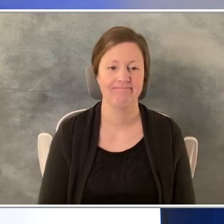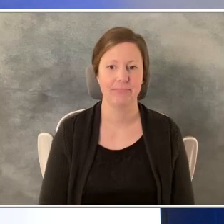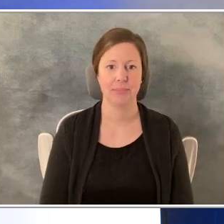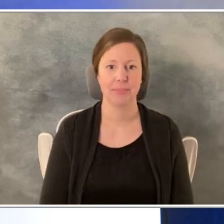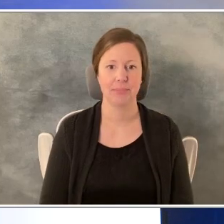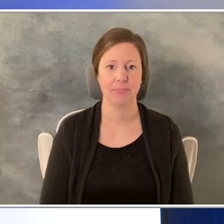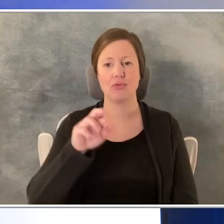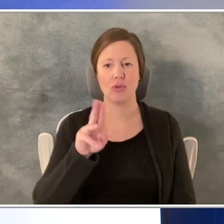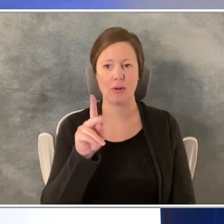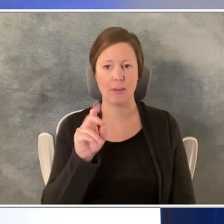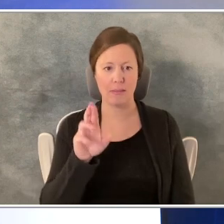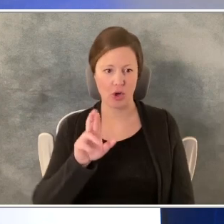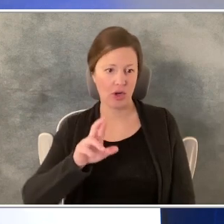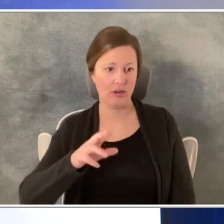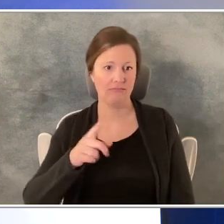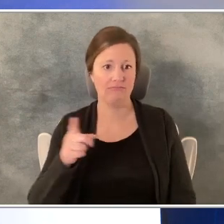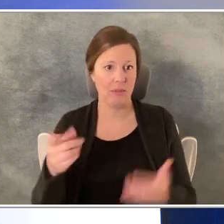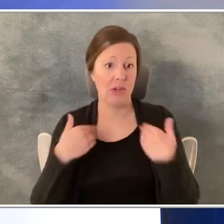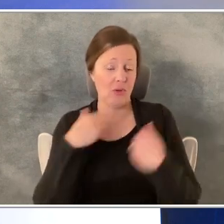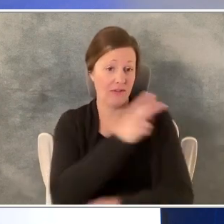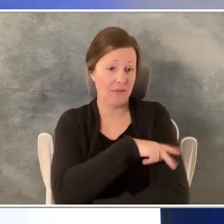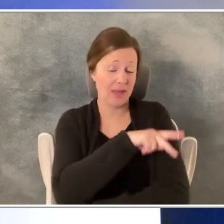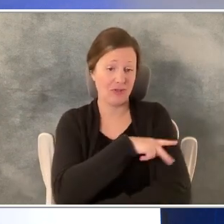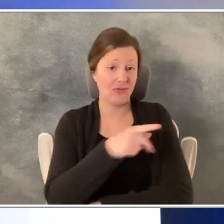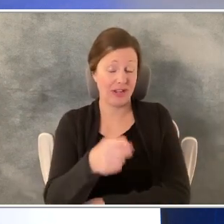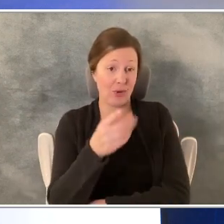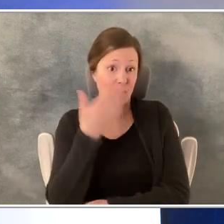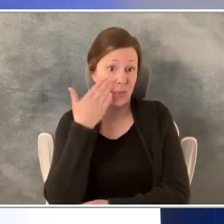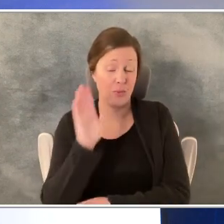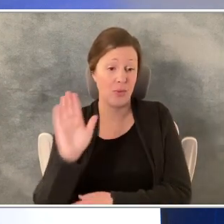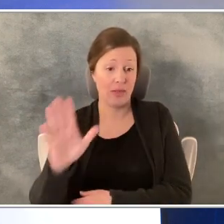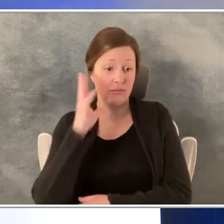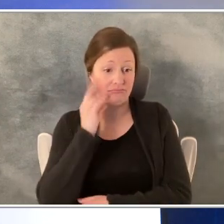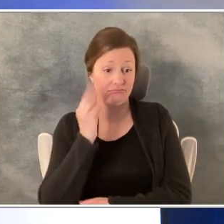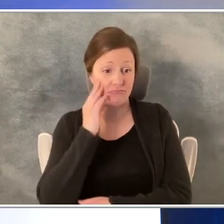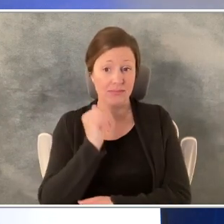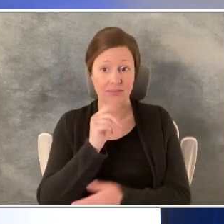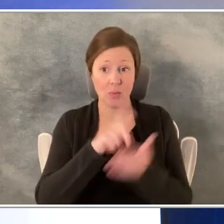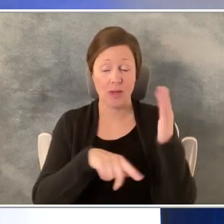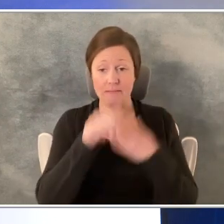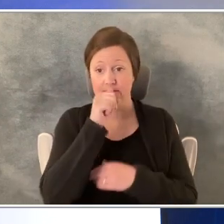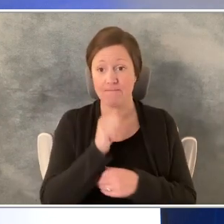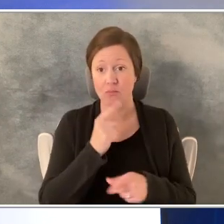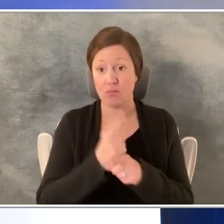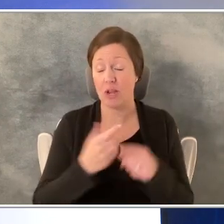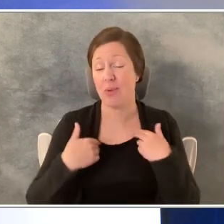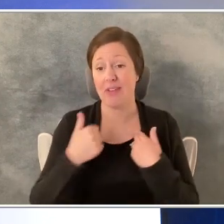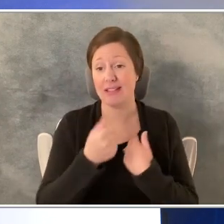don't know what they're going through too, and No. and we've had several patients come on that